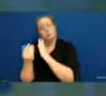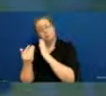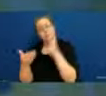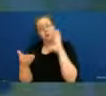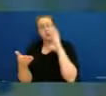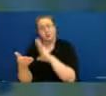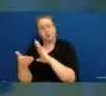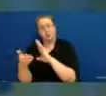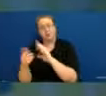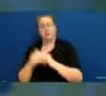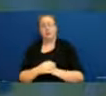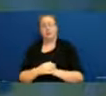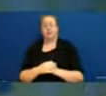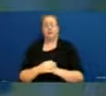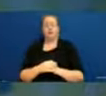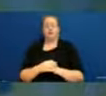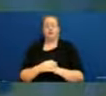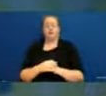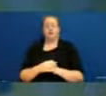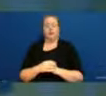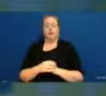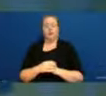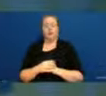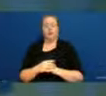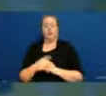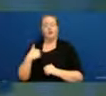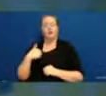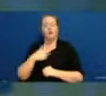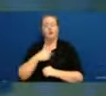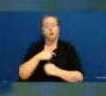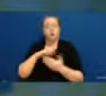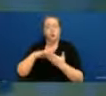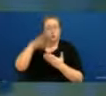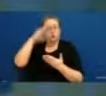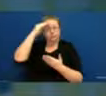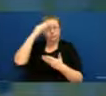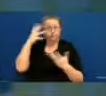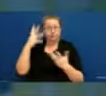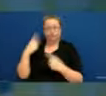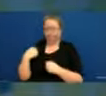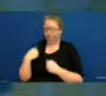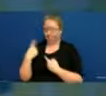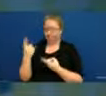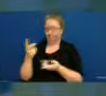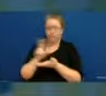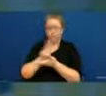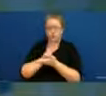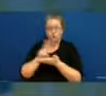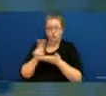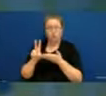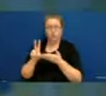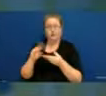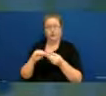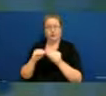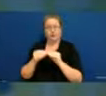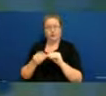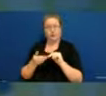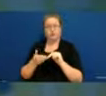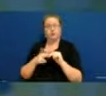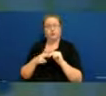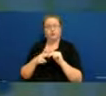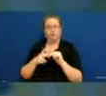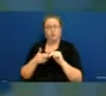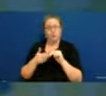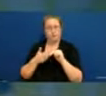So what we know is that in the last 2 weeks, we had been seeing a steady increase, but we had been